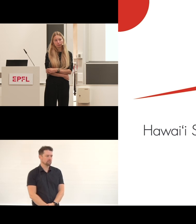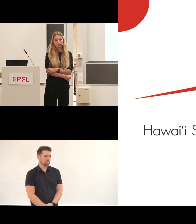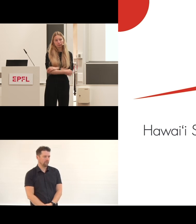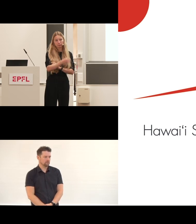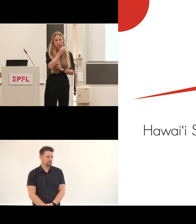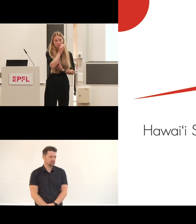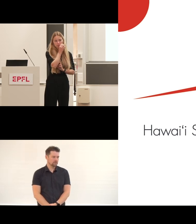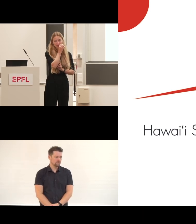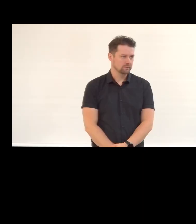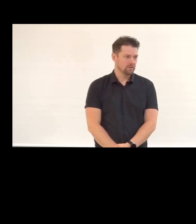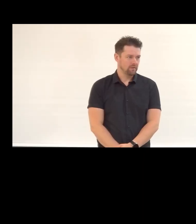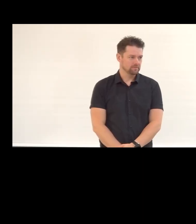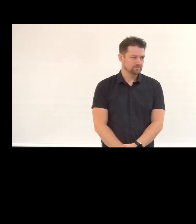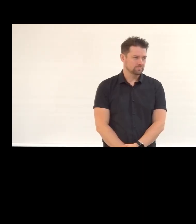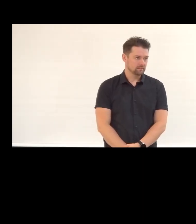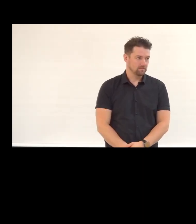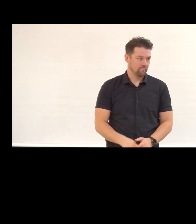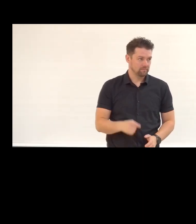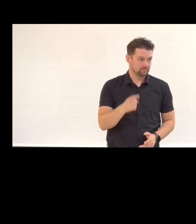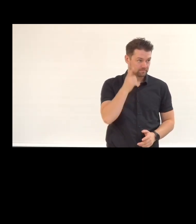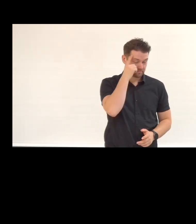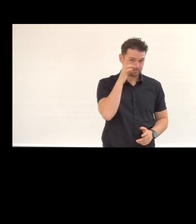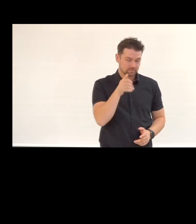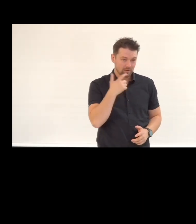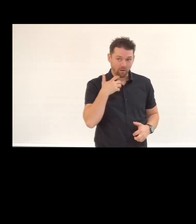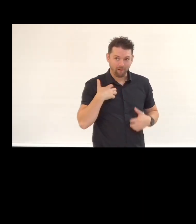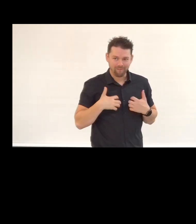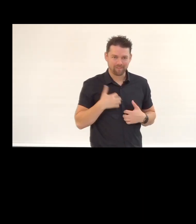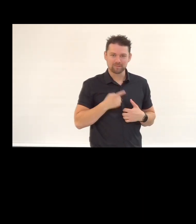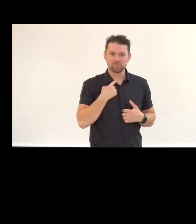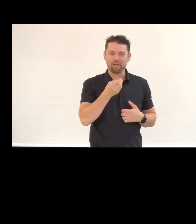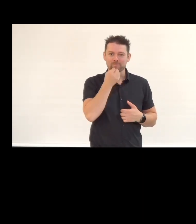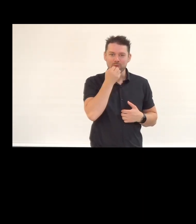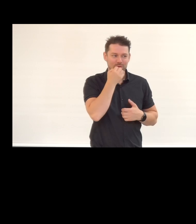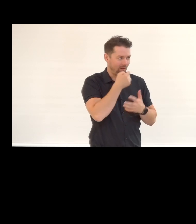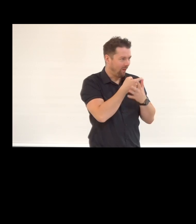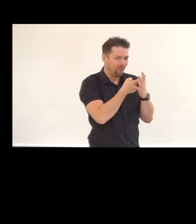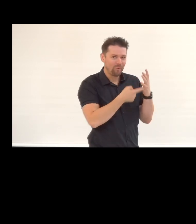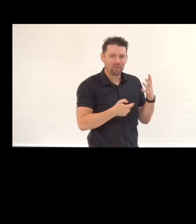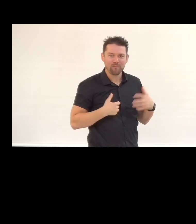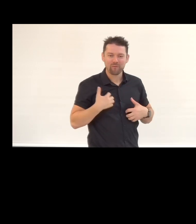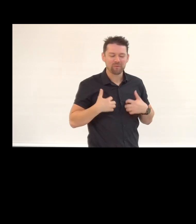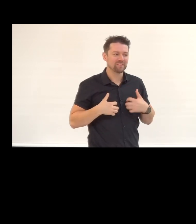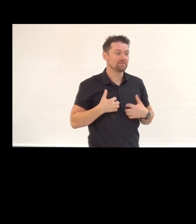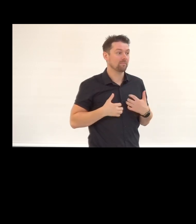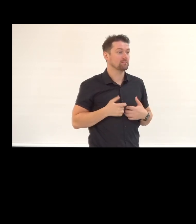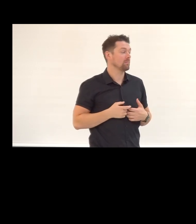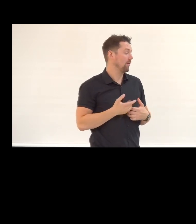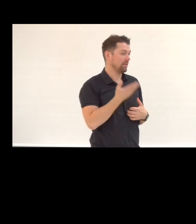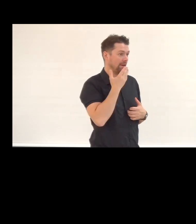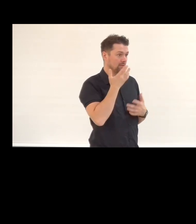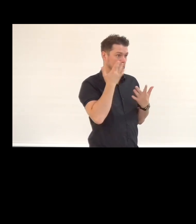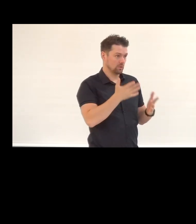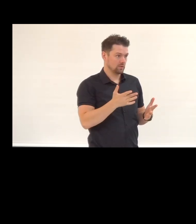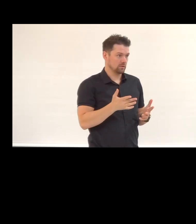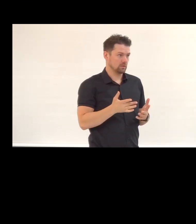Everyone is really hungry now after watching all those recipes. But thank you so much for showing those wonderful slides. We're going to do